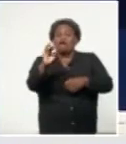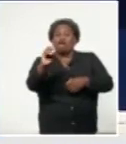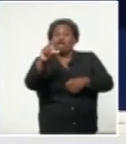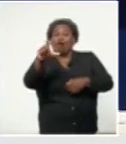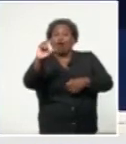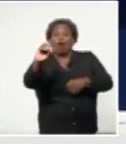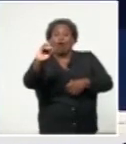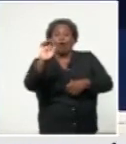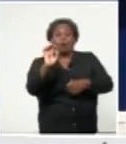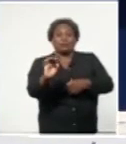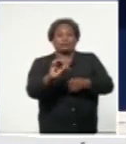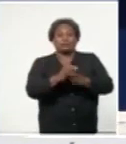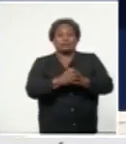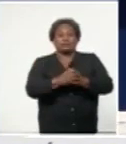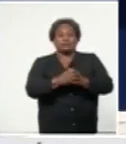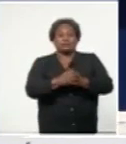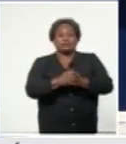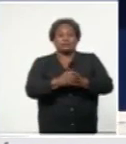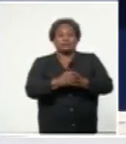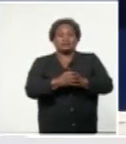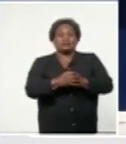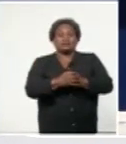sort, but